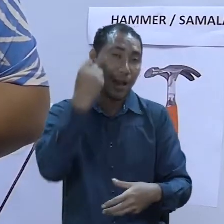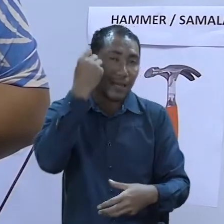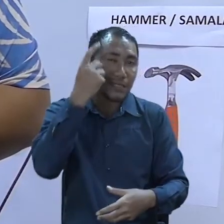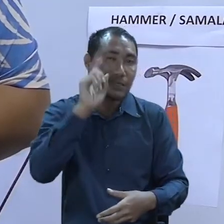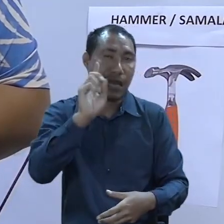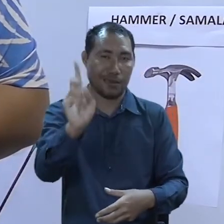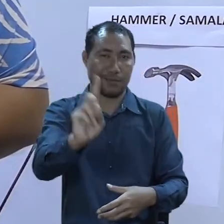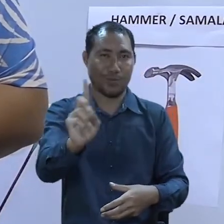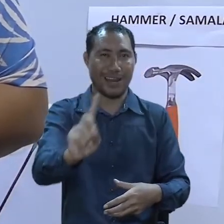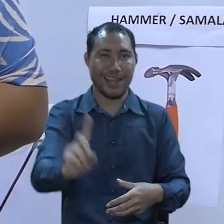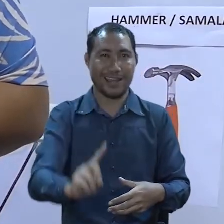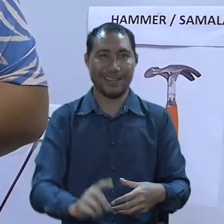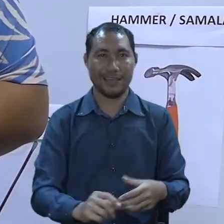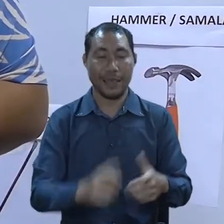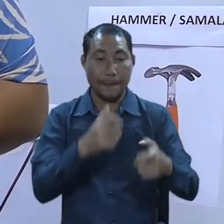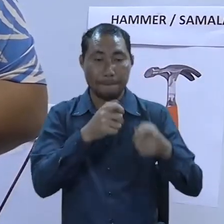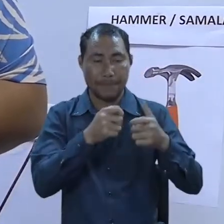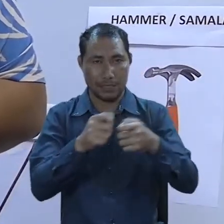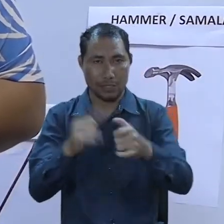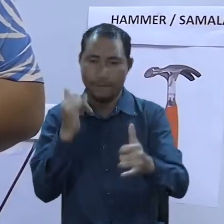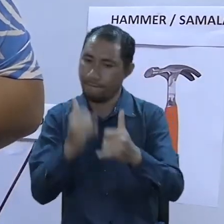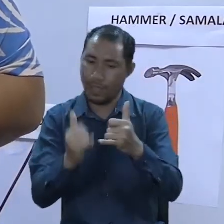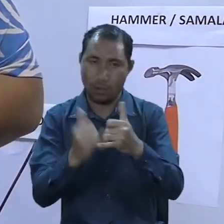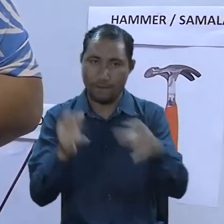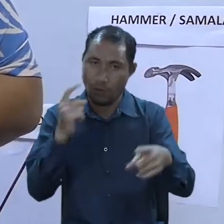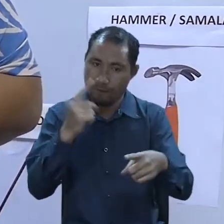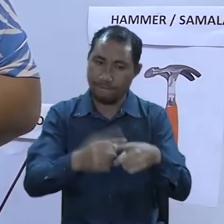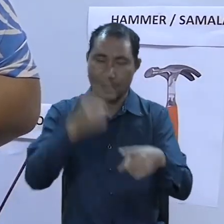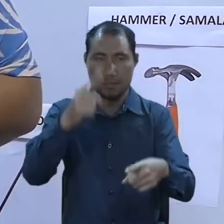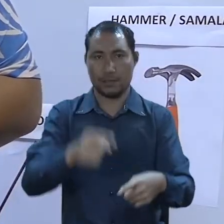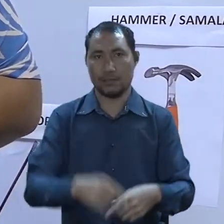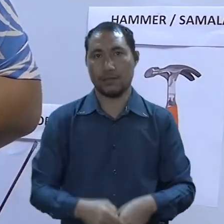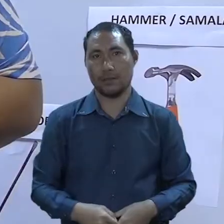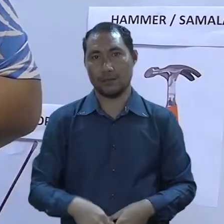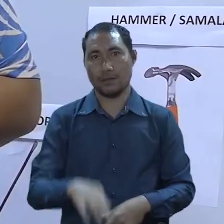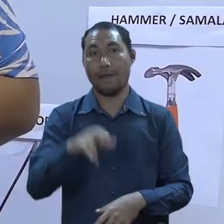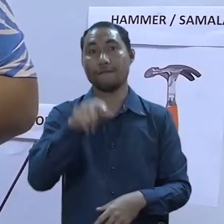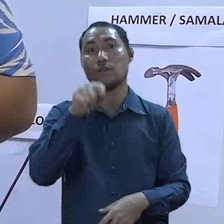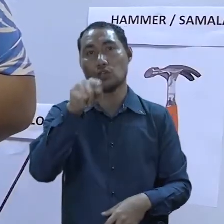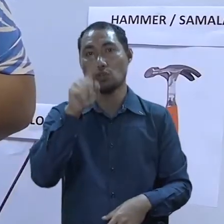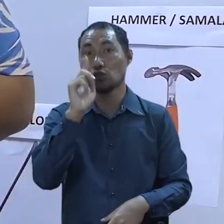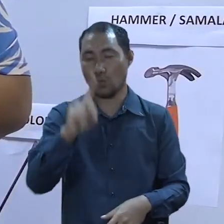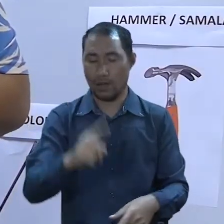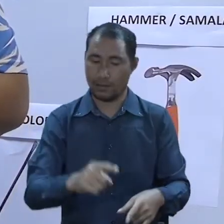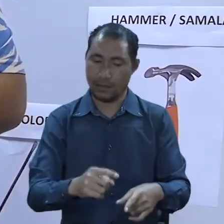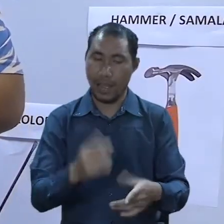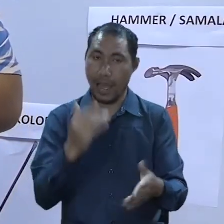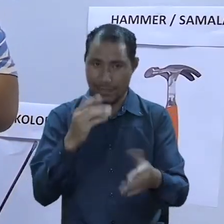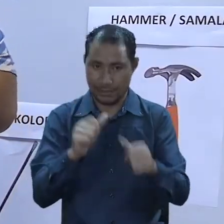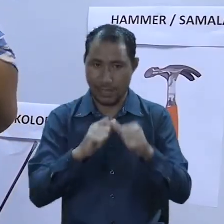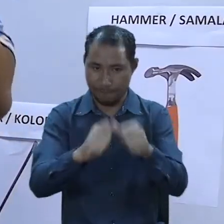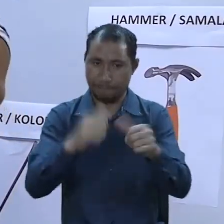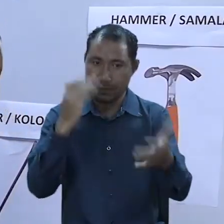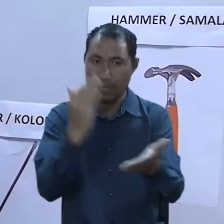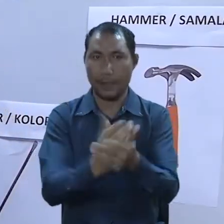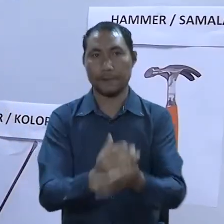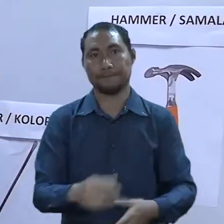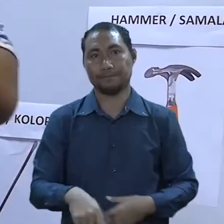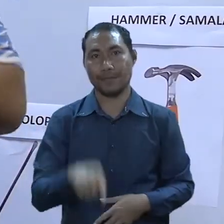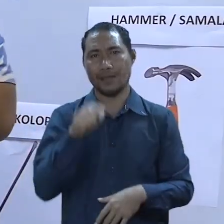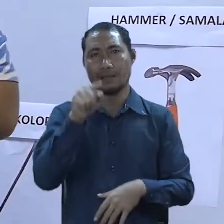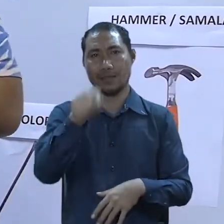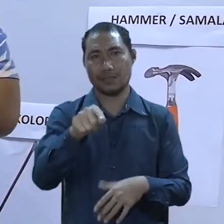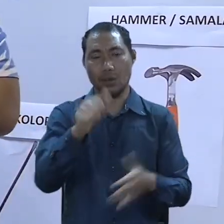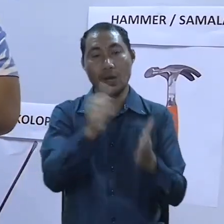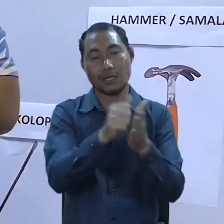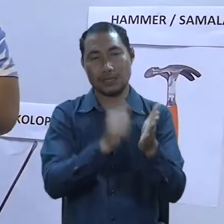instructions carefully. So always remember, to be a good communicator, you need to speak